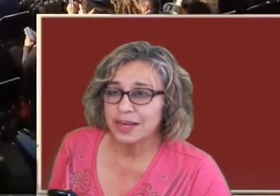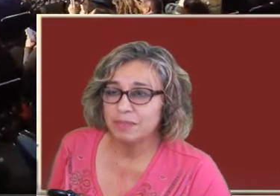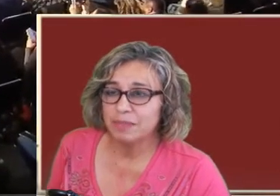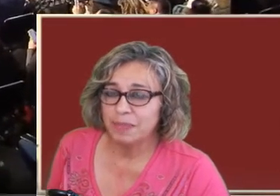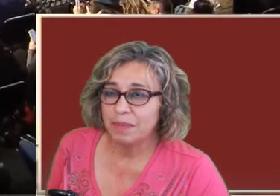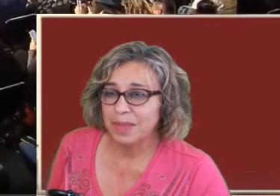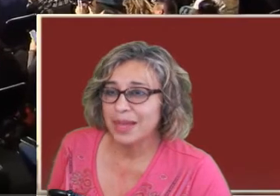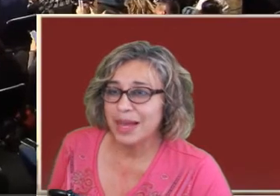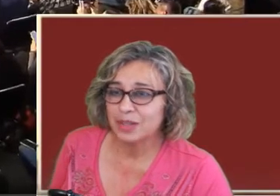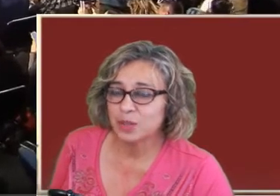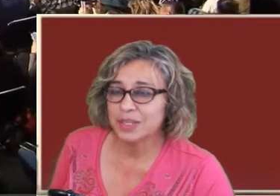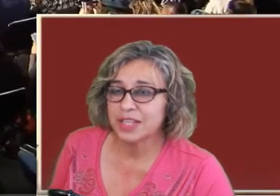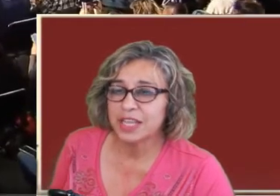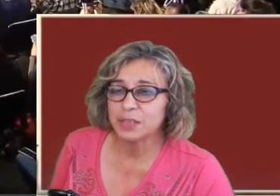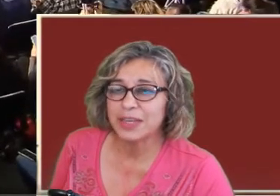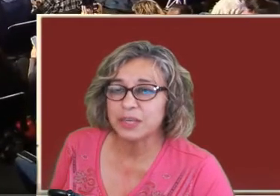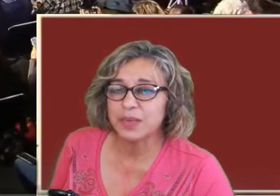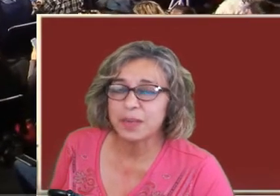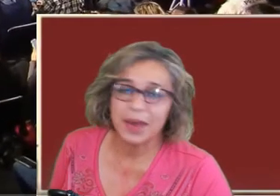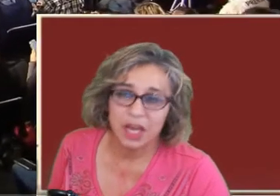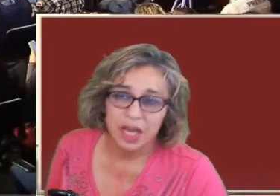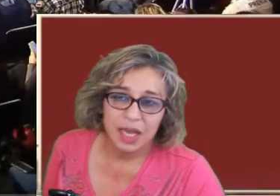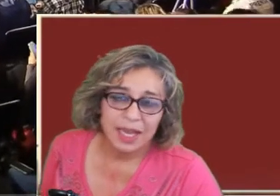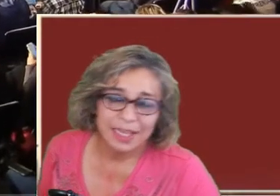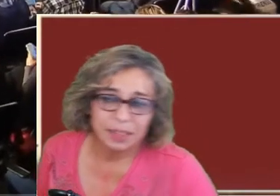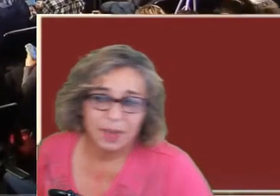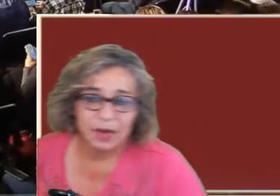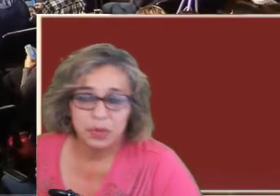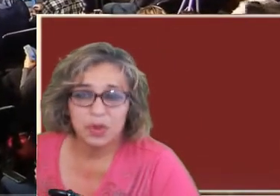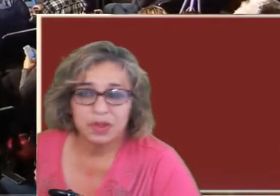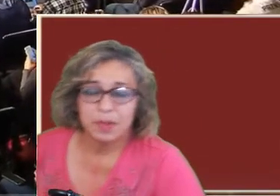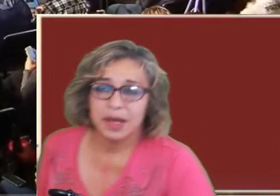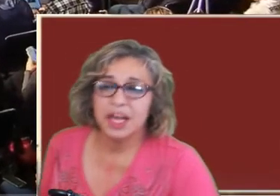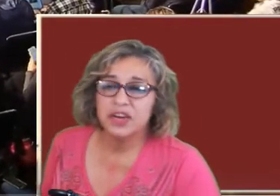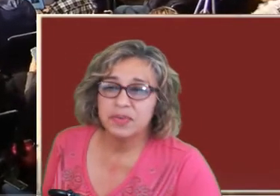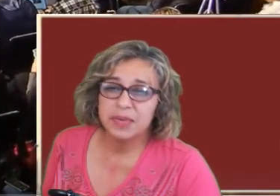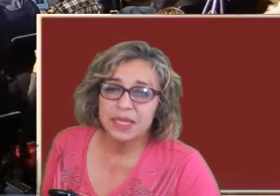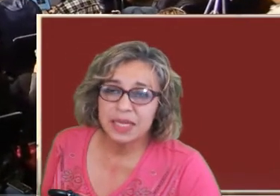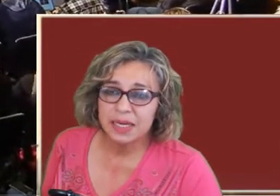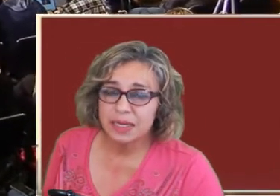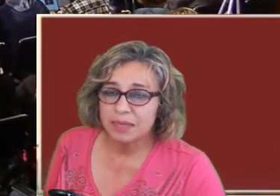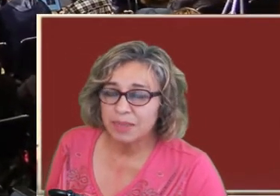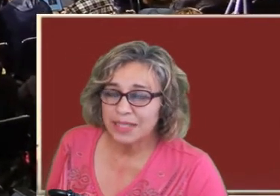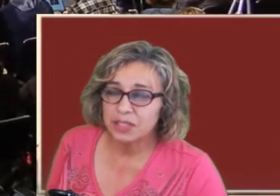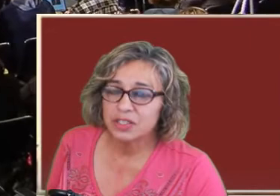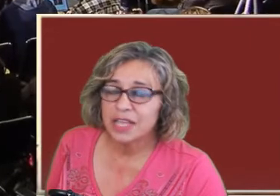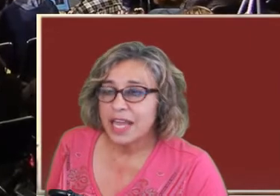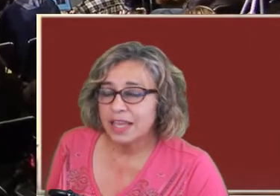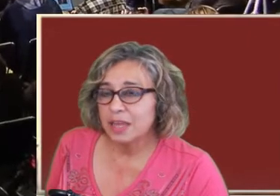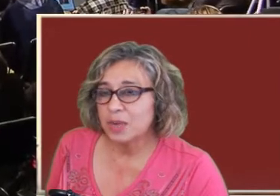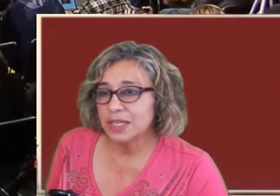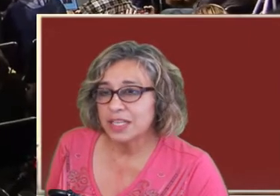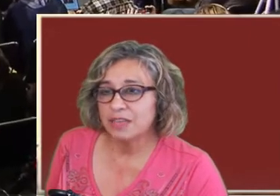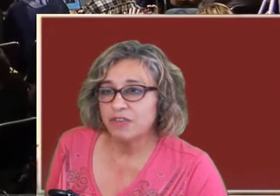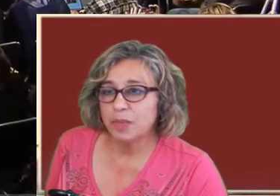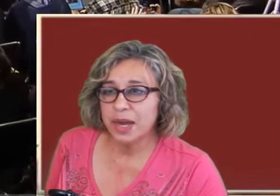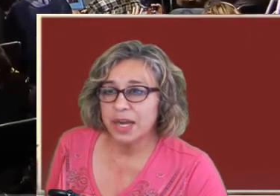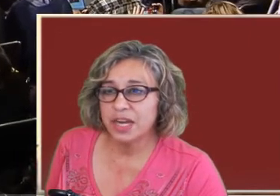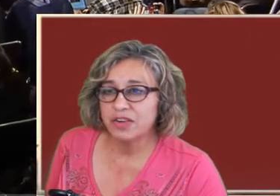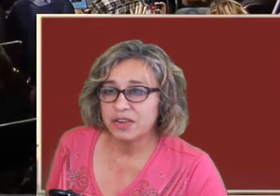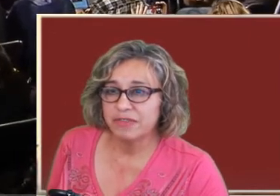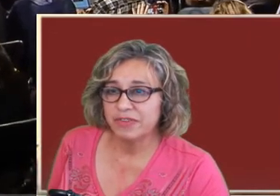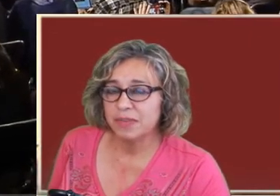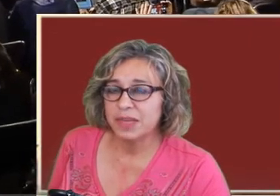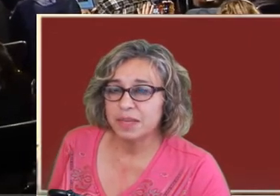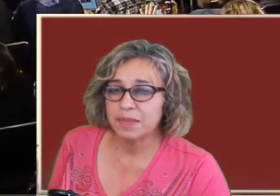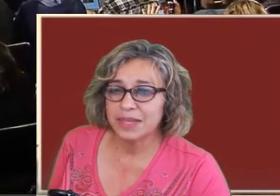that big house, which they expect to be about worth about 100 million pesos, and they want to sell it for about